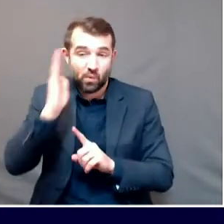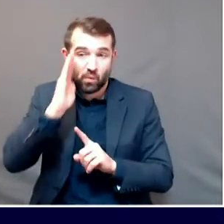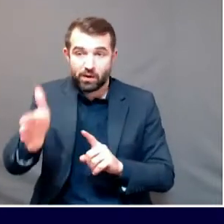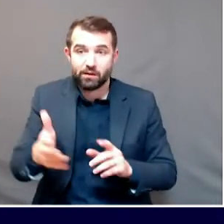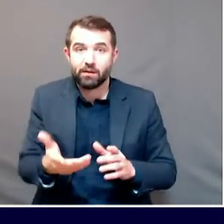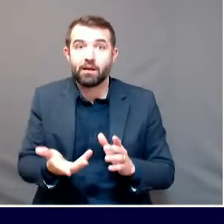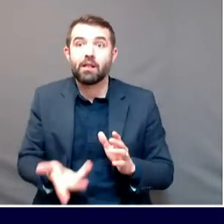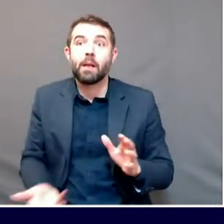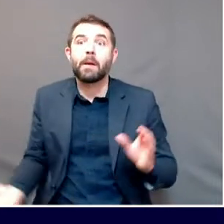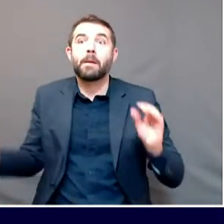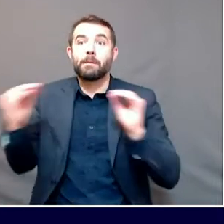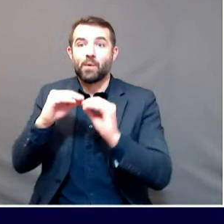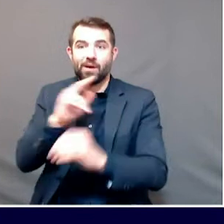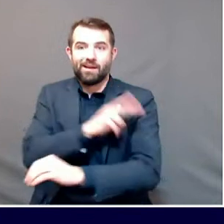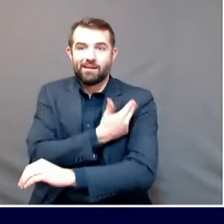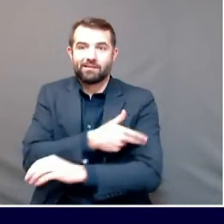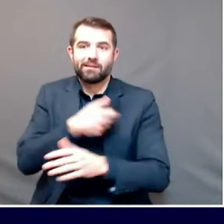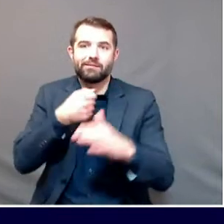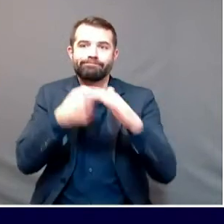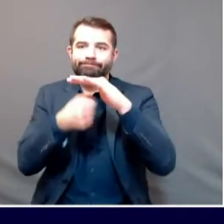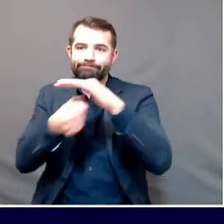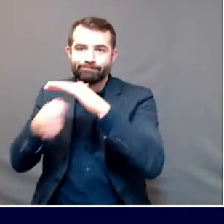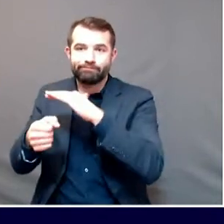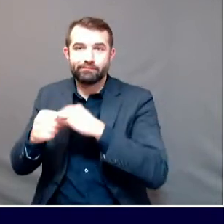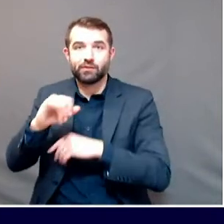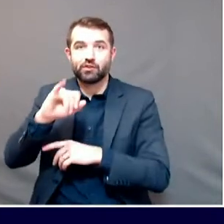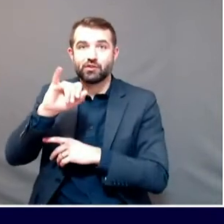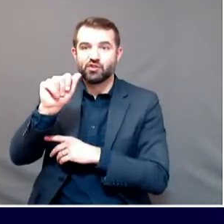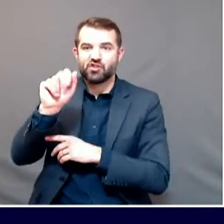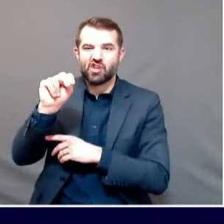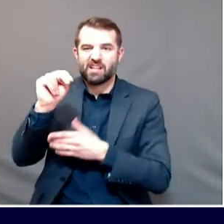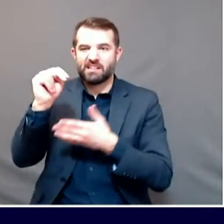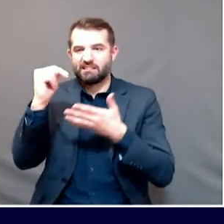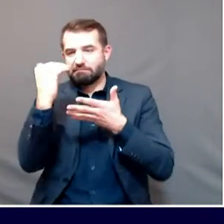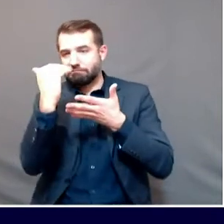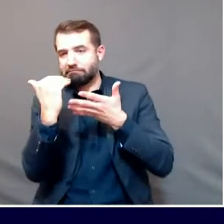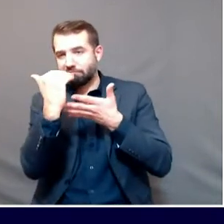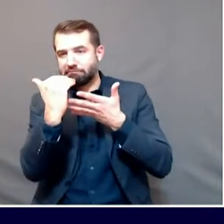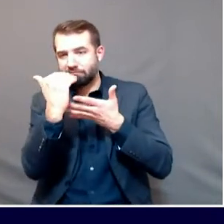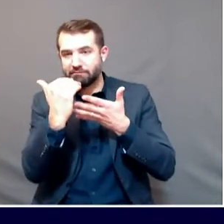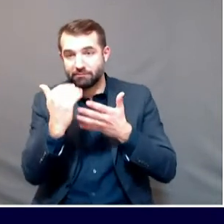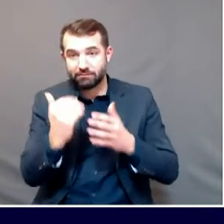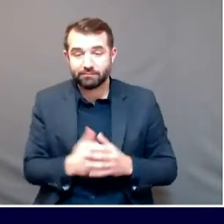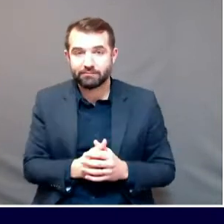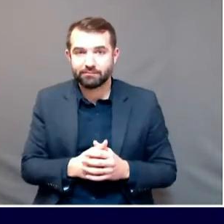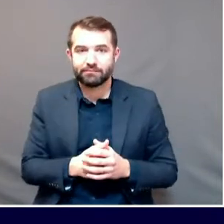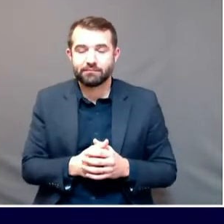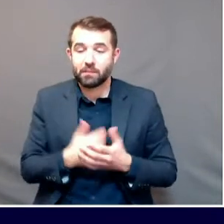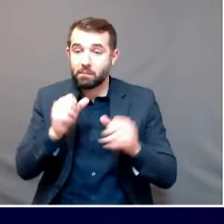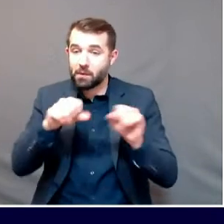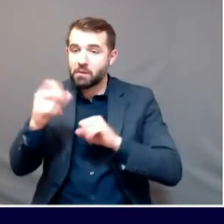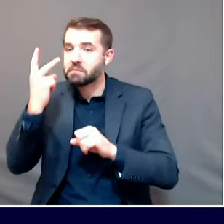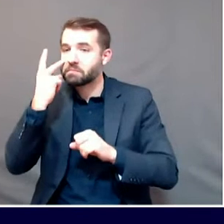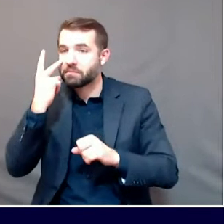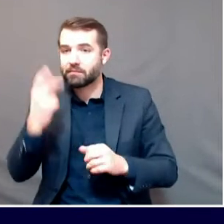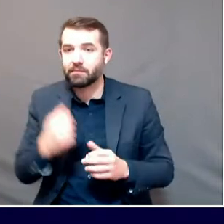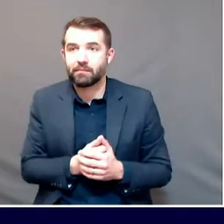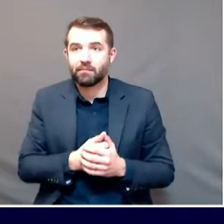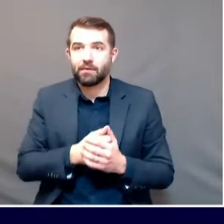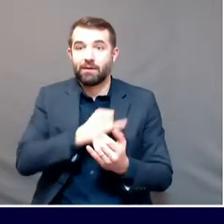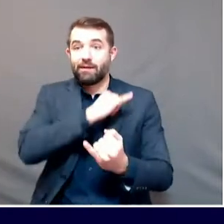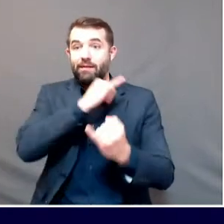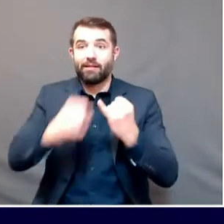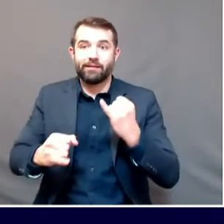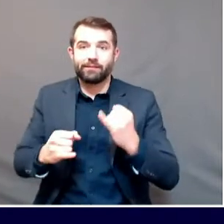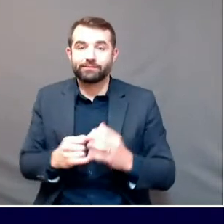after. And to round us out for the afternoon, I will turn things